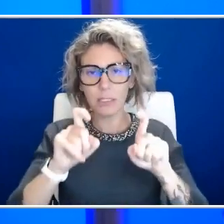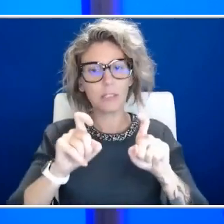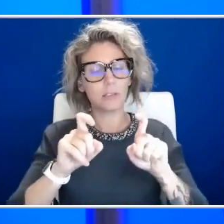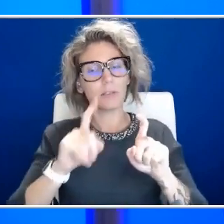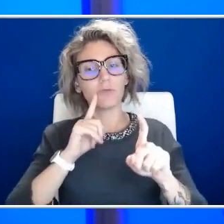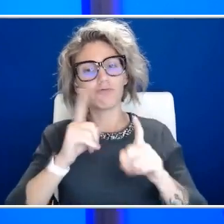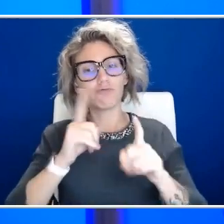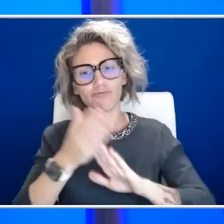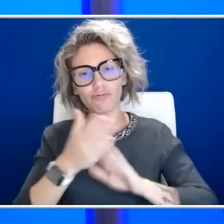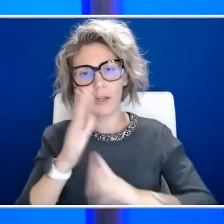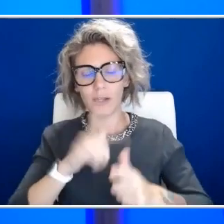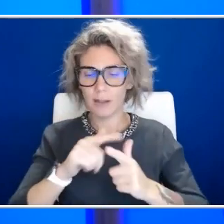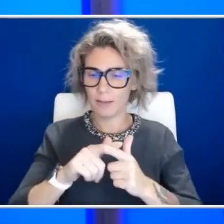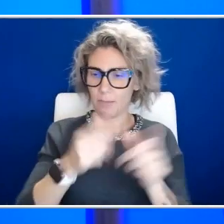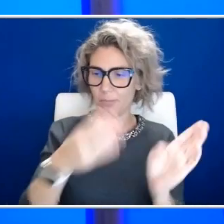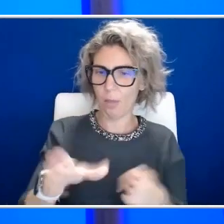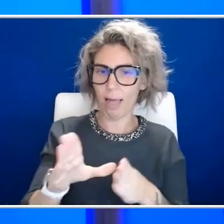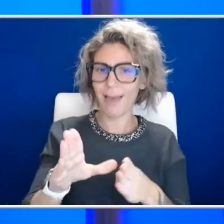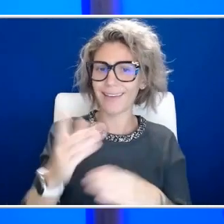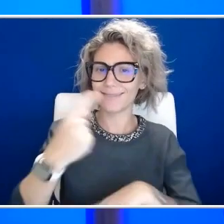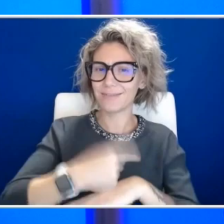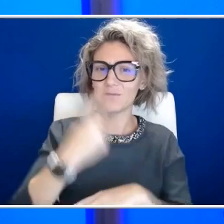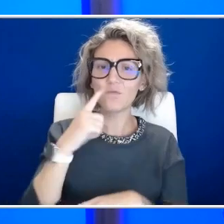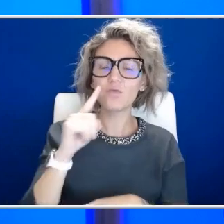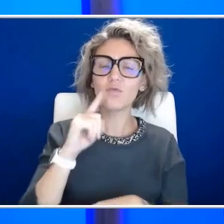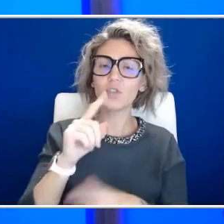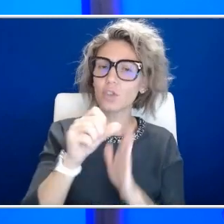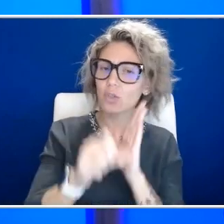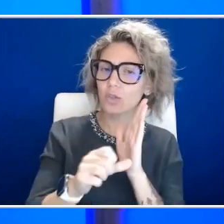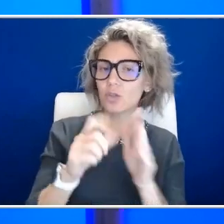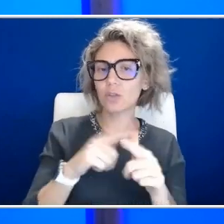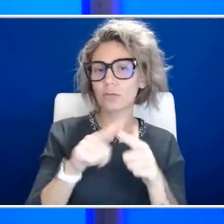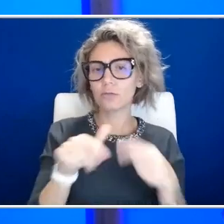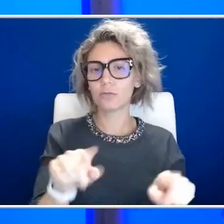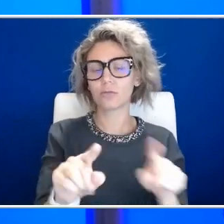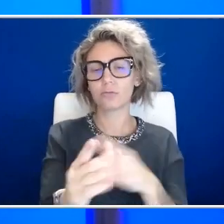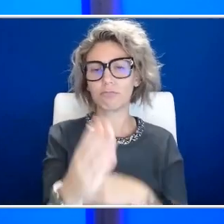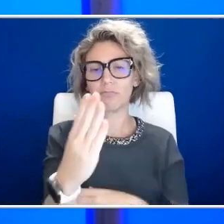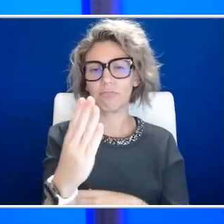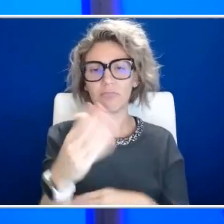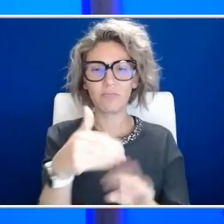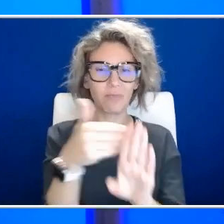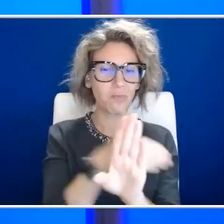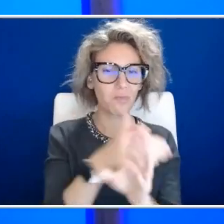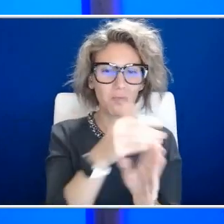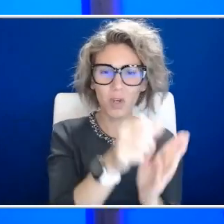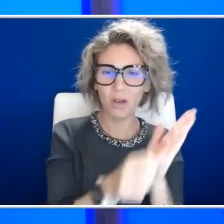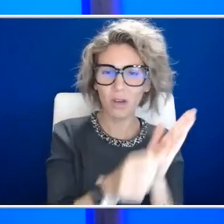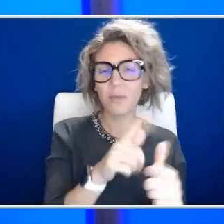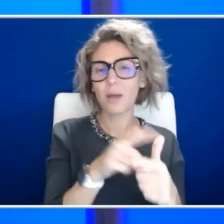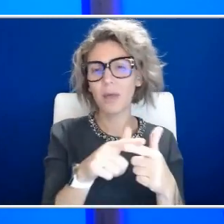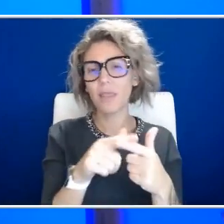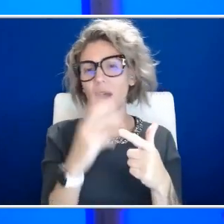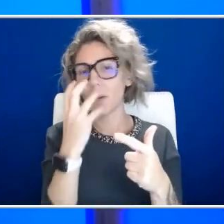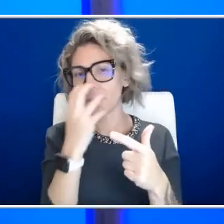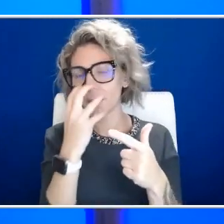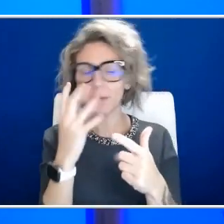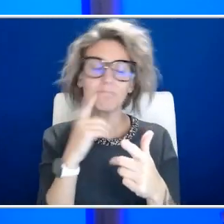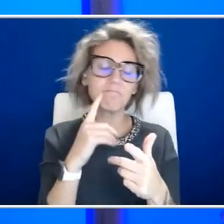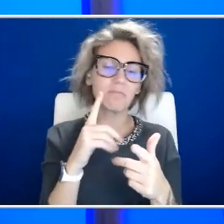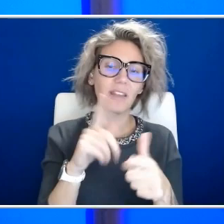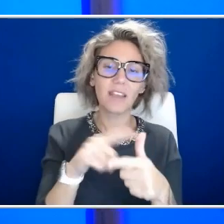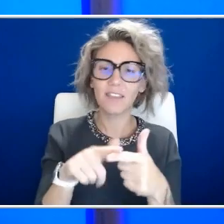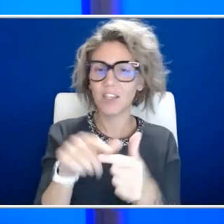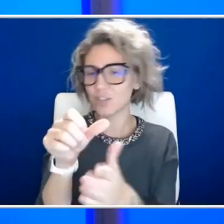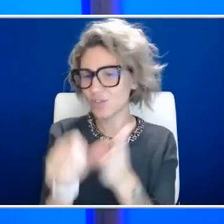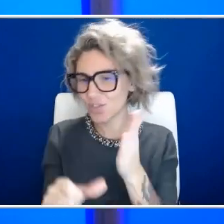surgery. During the morning, it's pre-op, and then anesthesia, and then surgery, and then post-op, and